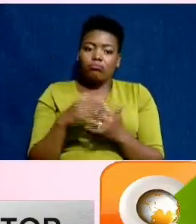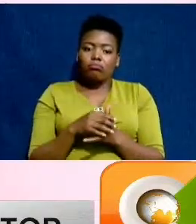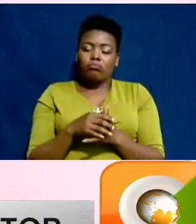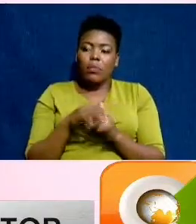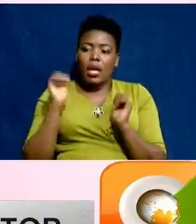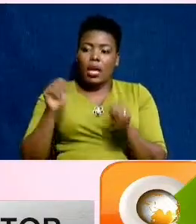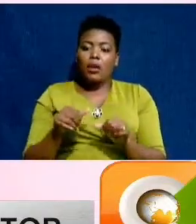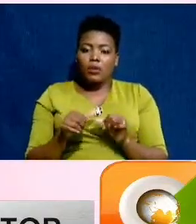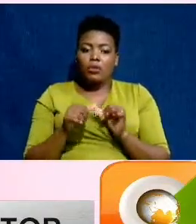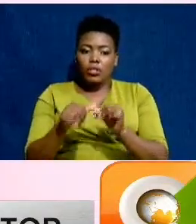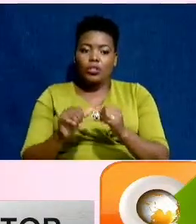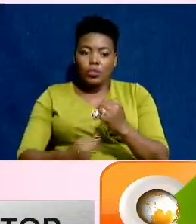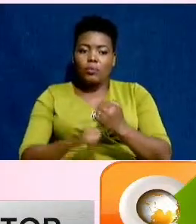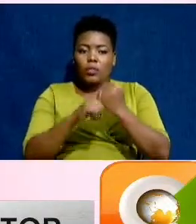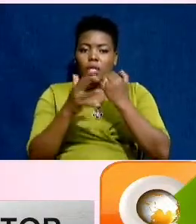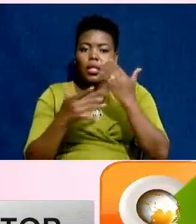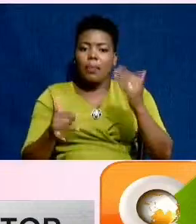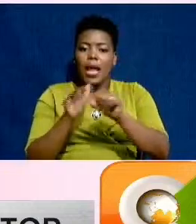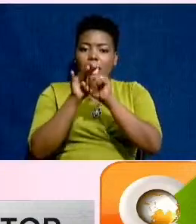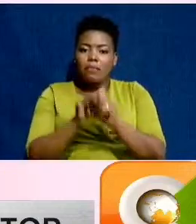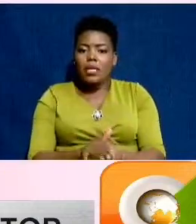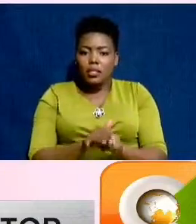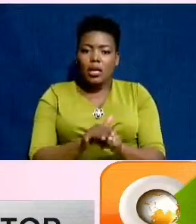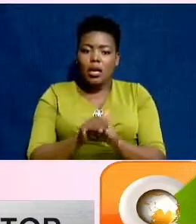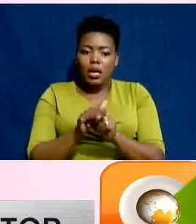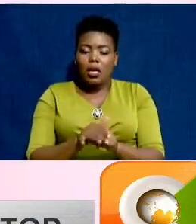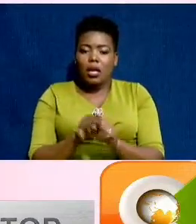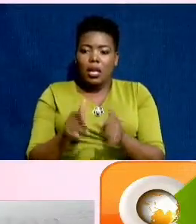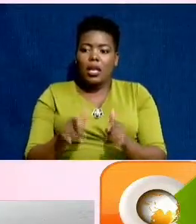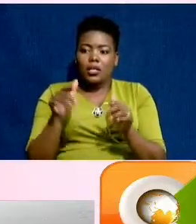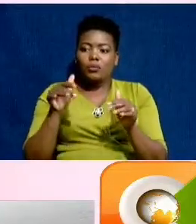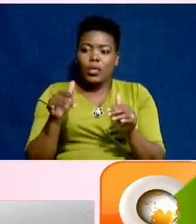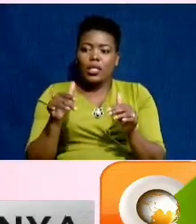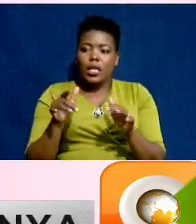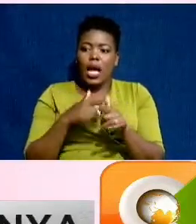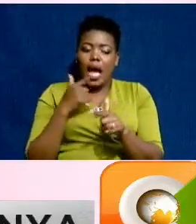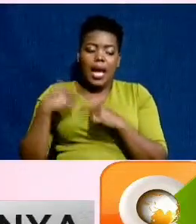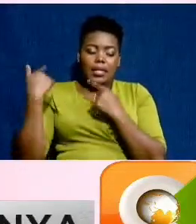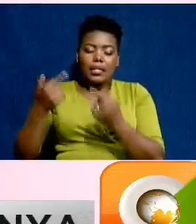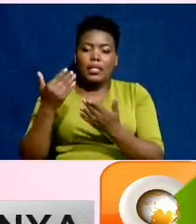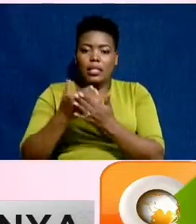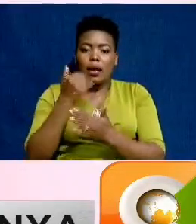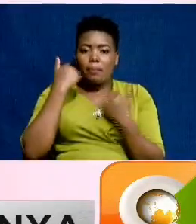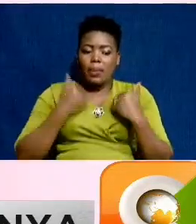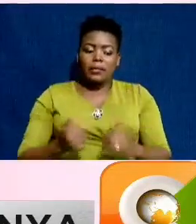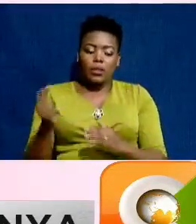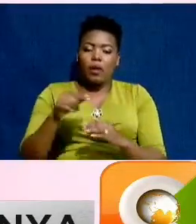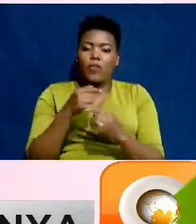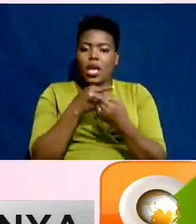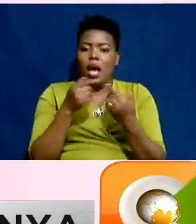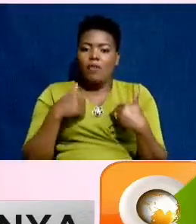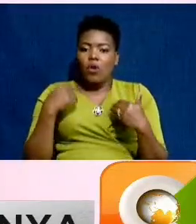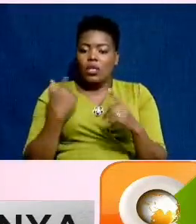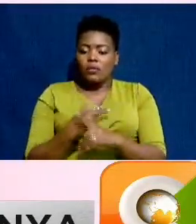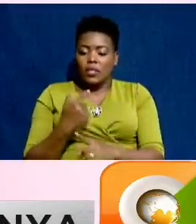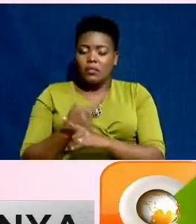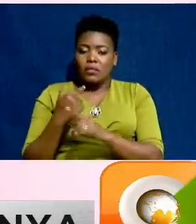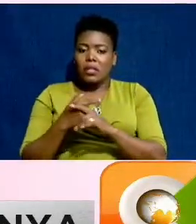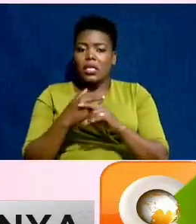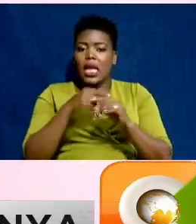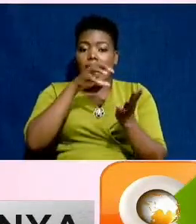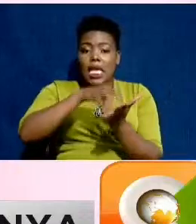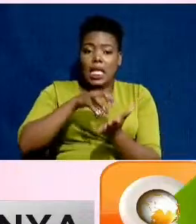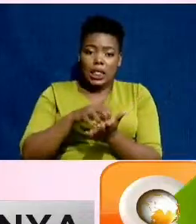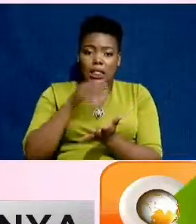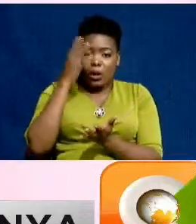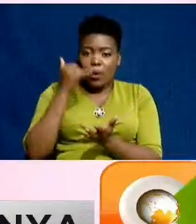Can we continue supporting the blood pressure? Please, let's wait a little bit until somebody comes. So we have all these different scenarios,